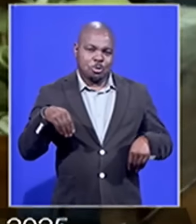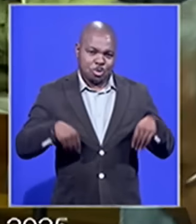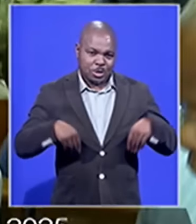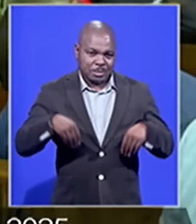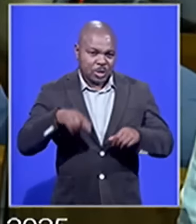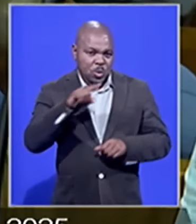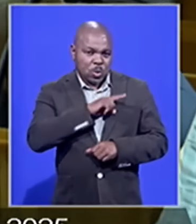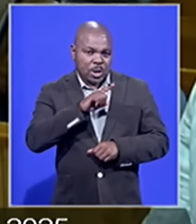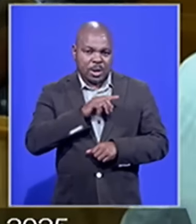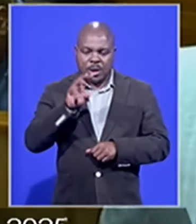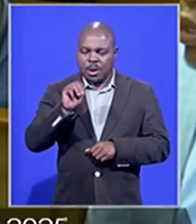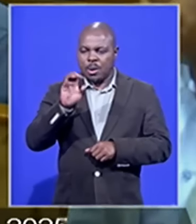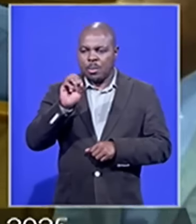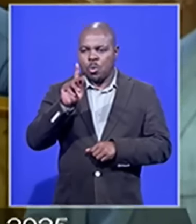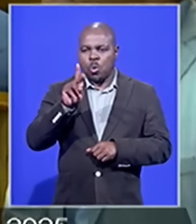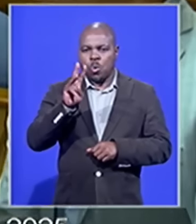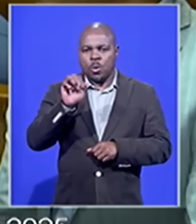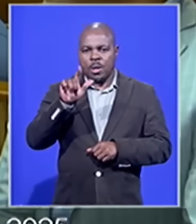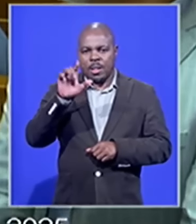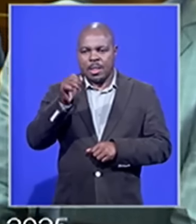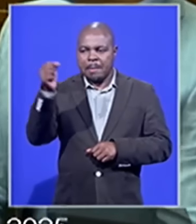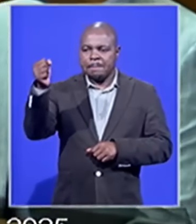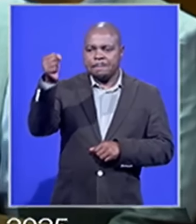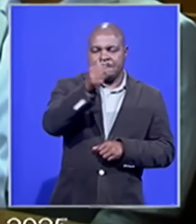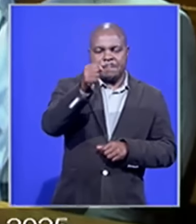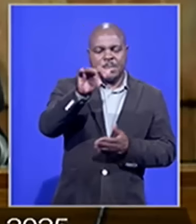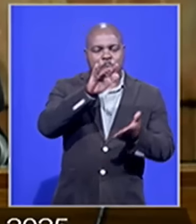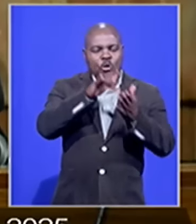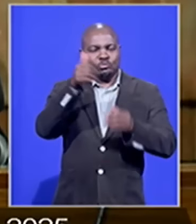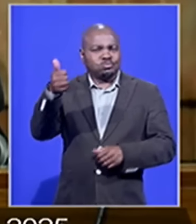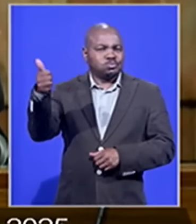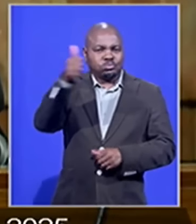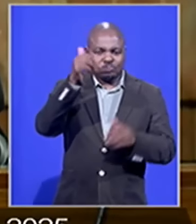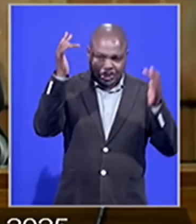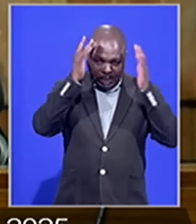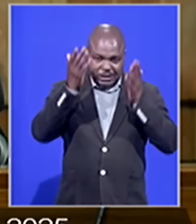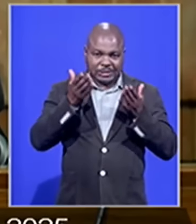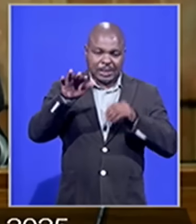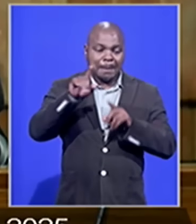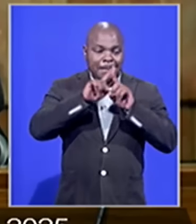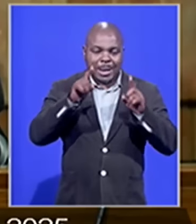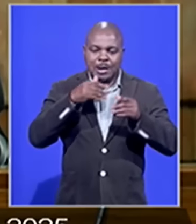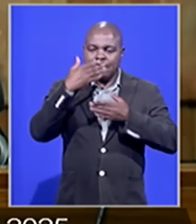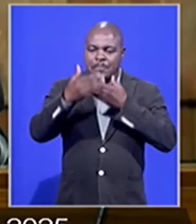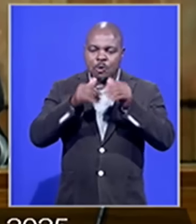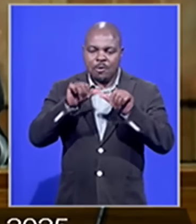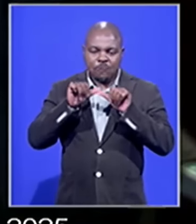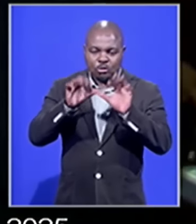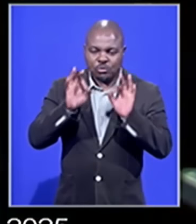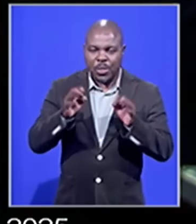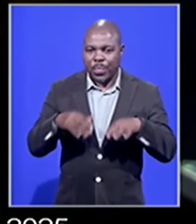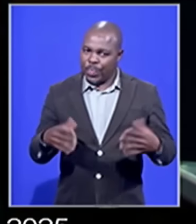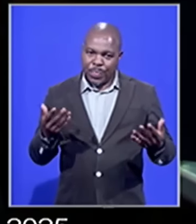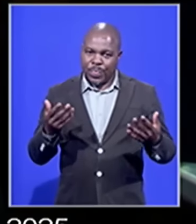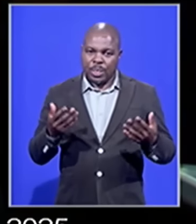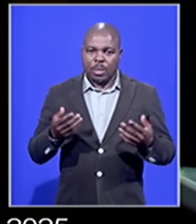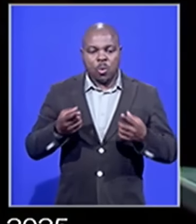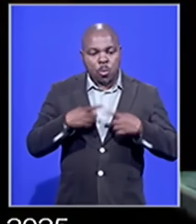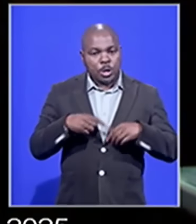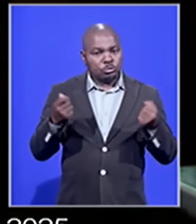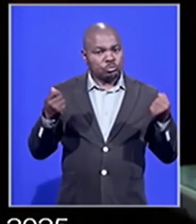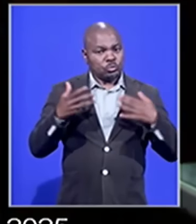hira dineo mokwele maemong a phahameng lekaleng la mautlwela ntle le ho latela metjha e nepahetseng. To our surprise, the